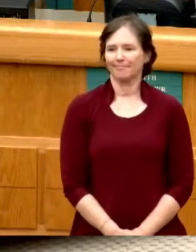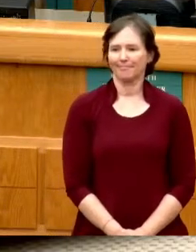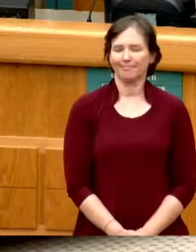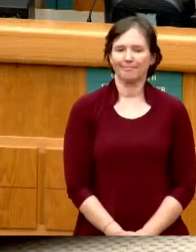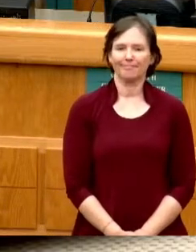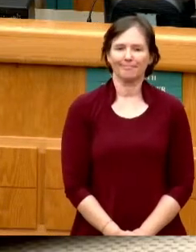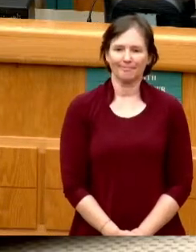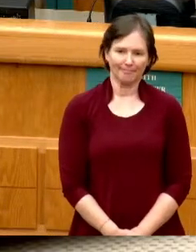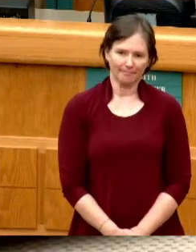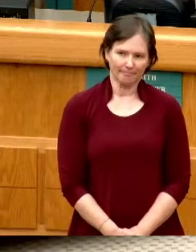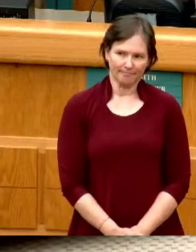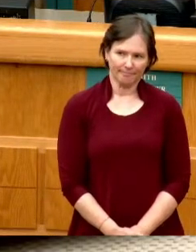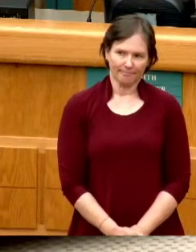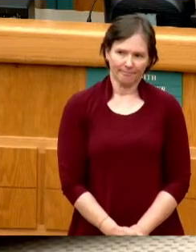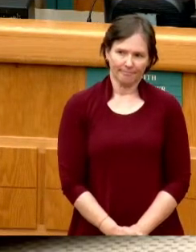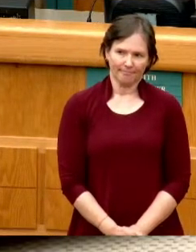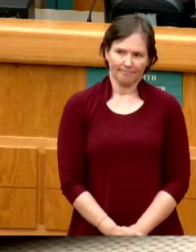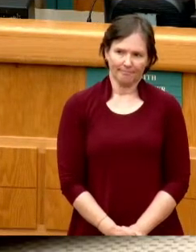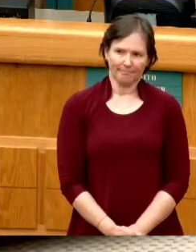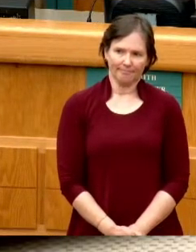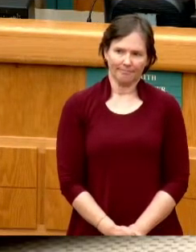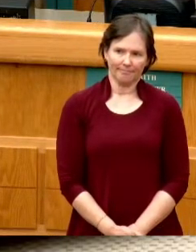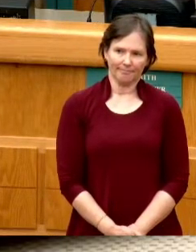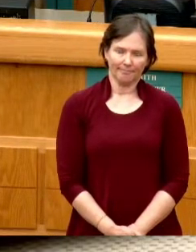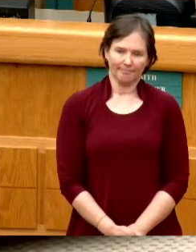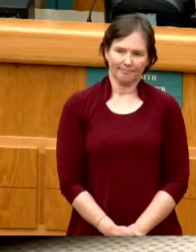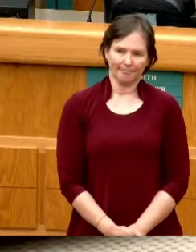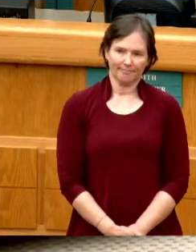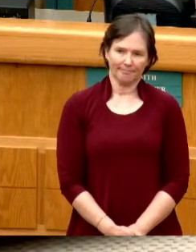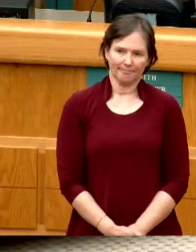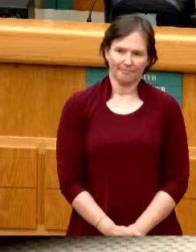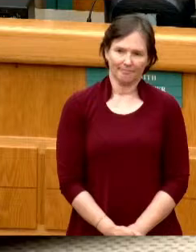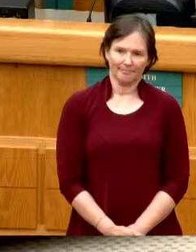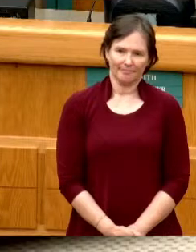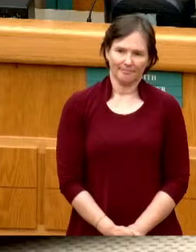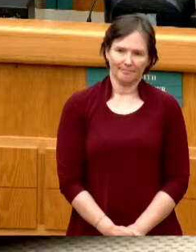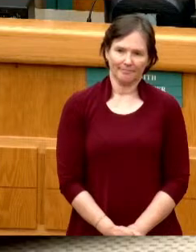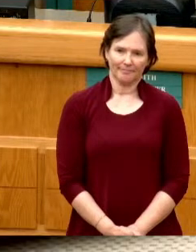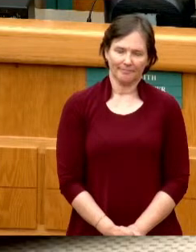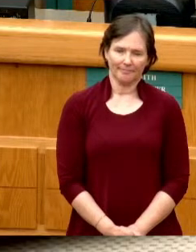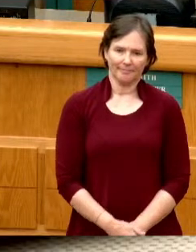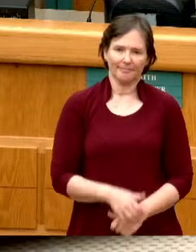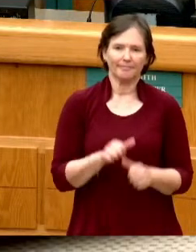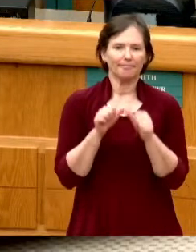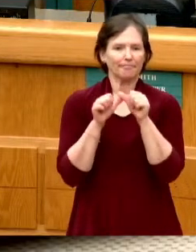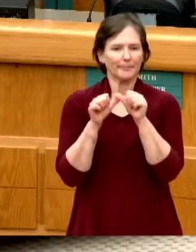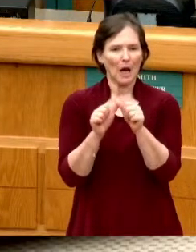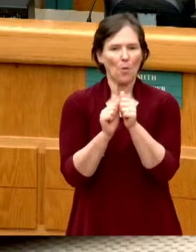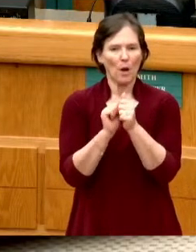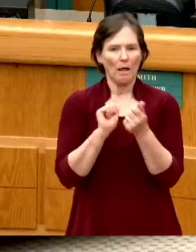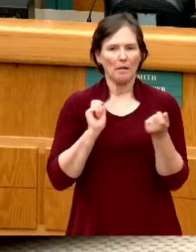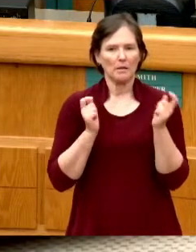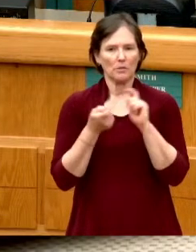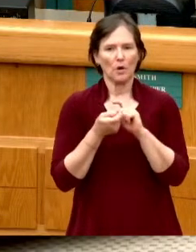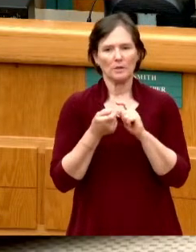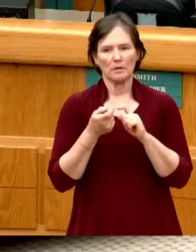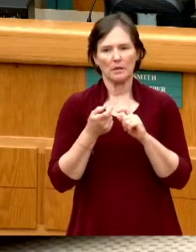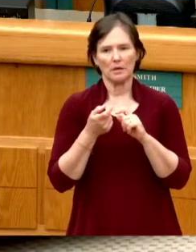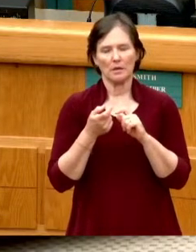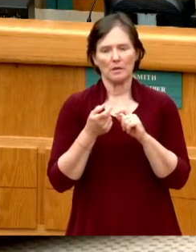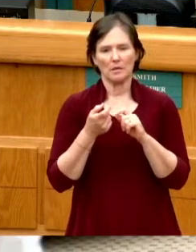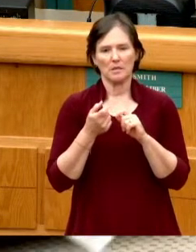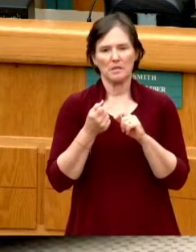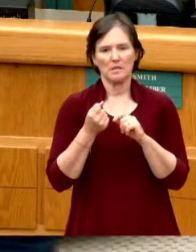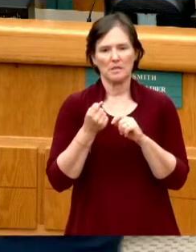no ha llegado y también estamos monitoreando el clima. Anticipamos una megaclínica de vacunación el jueves en el Centro de Exposición Richard Borchardt, donde